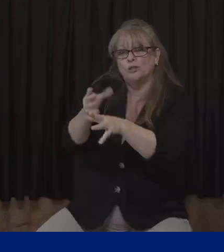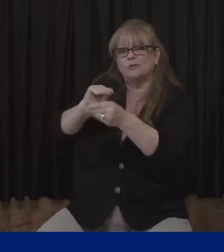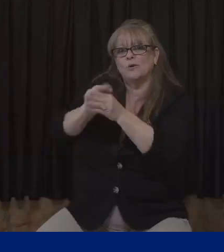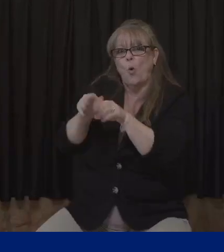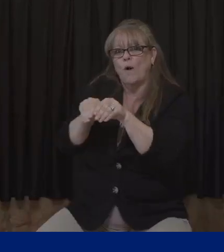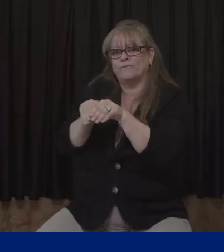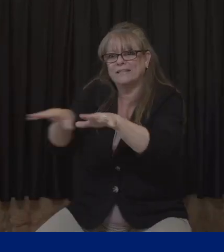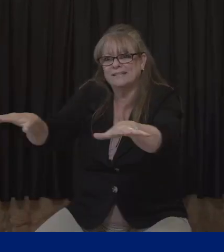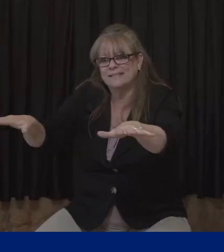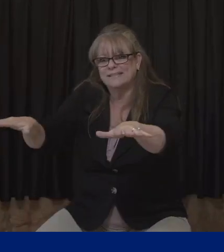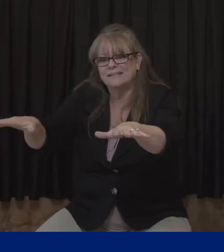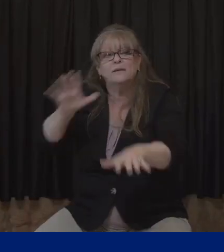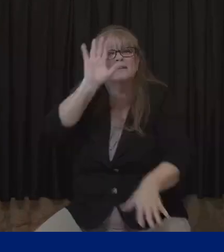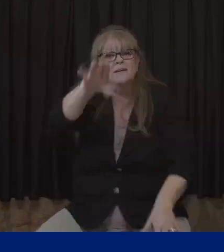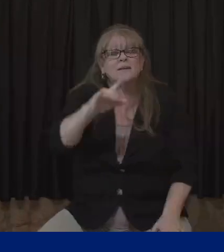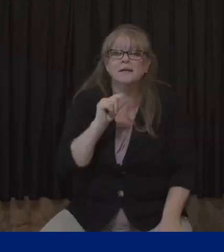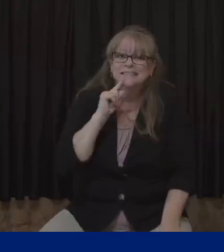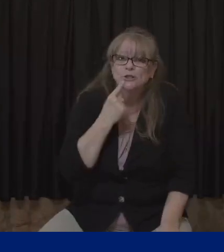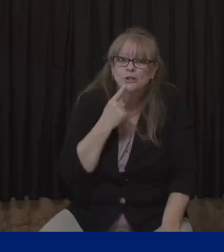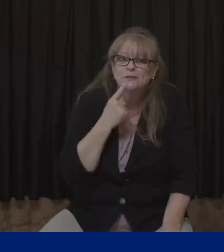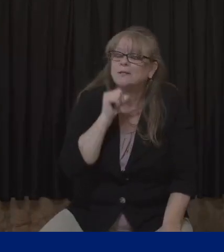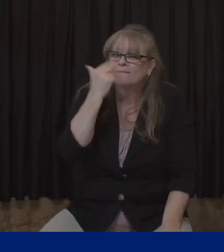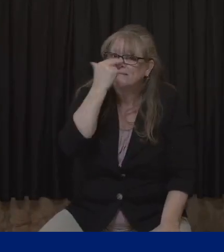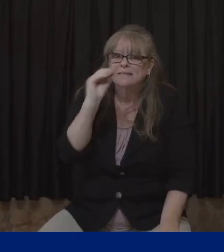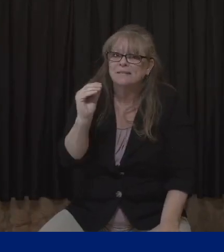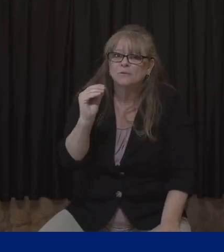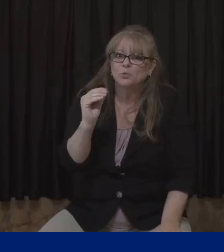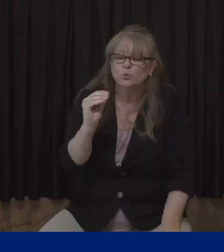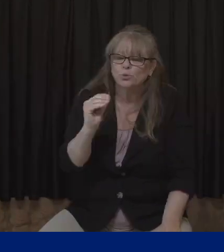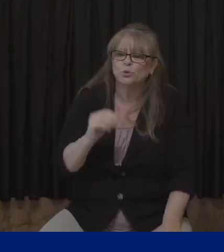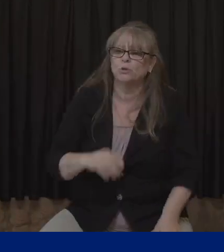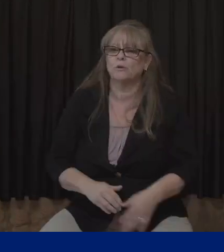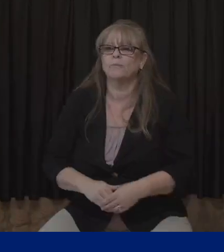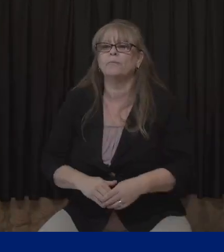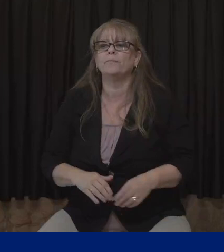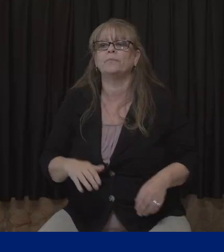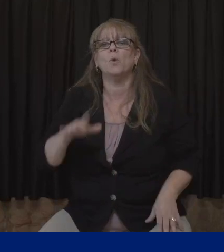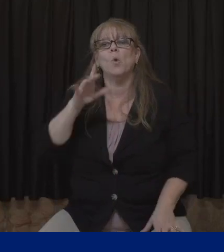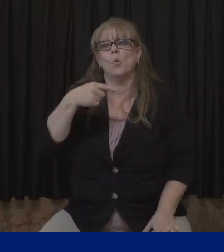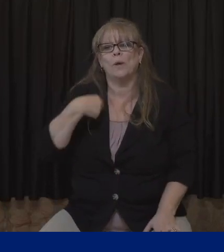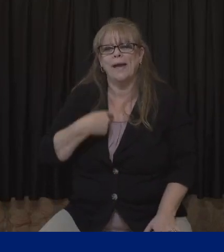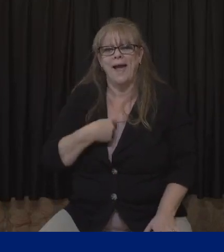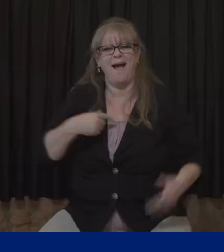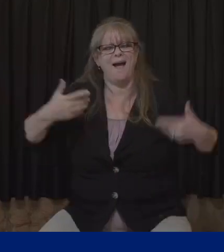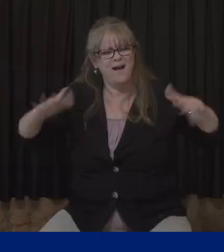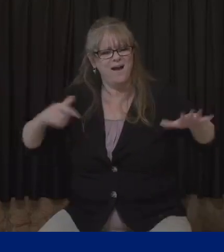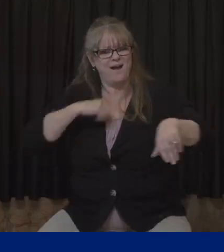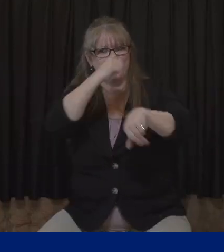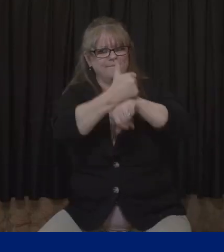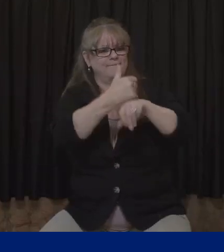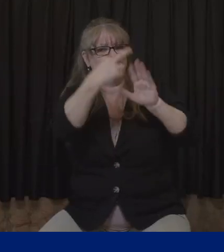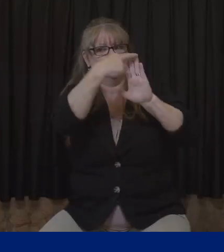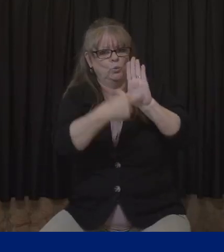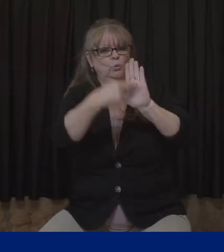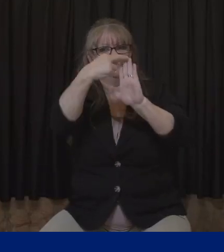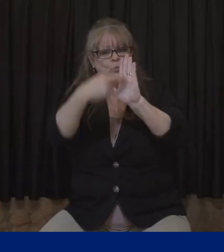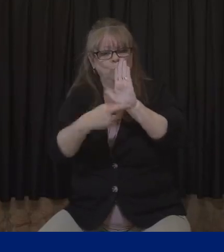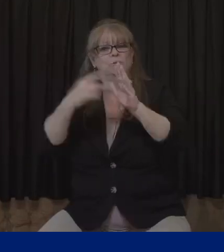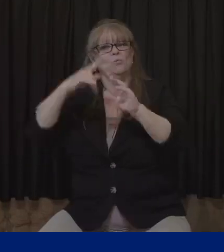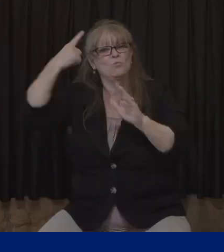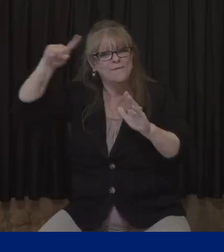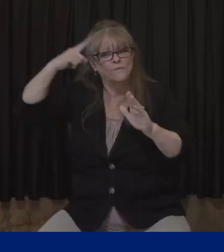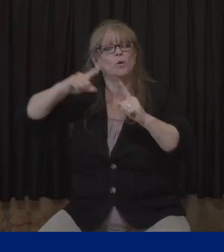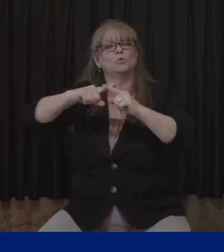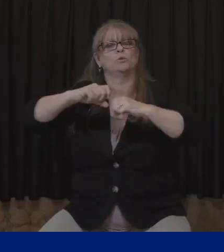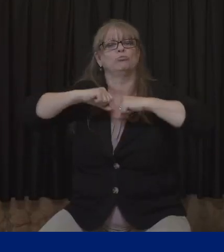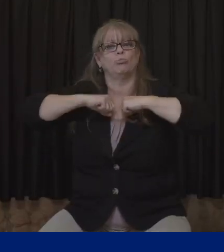very seriously. We are moving from a phase of safe at home where there was no real enforcement of the